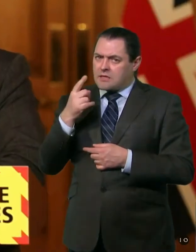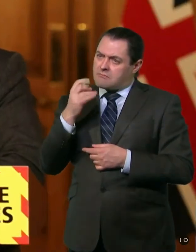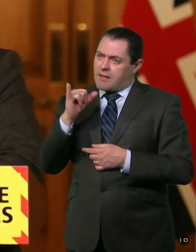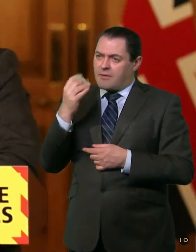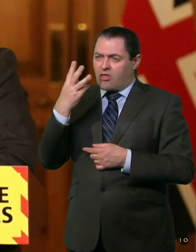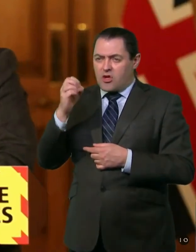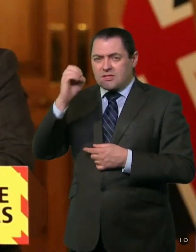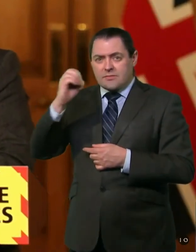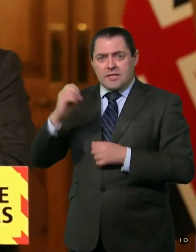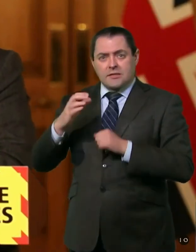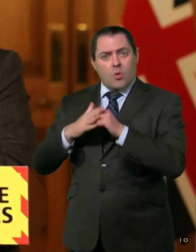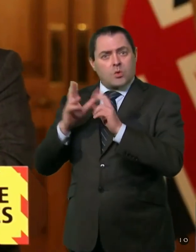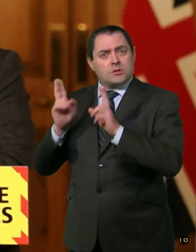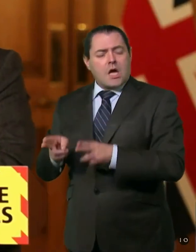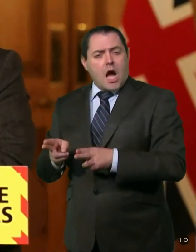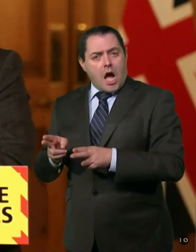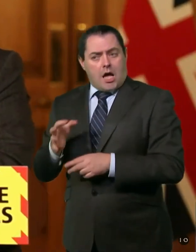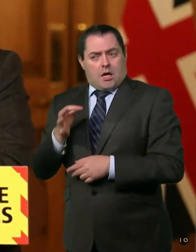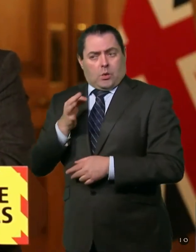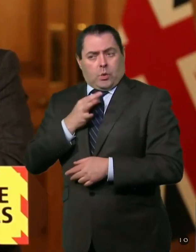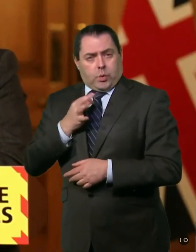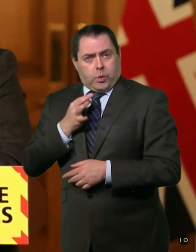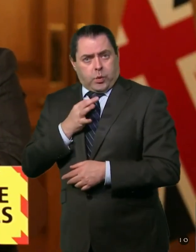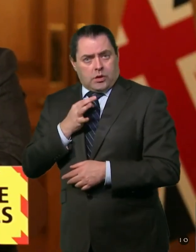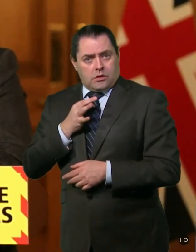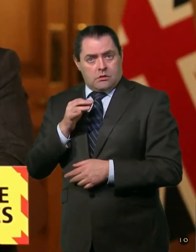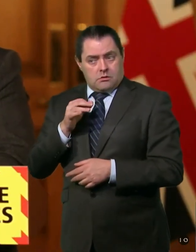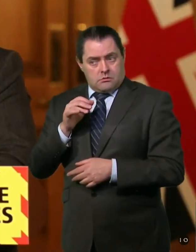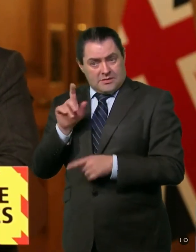Dominic, I've said what I've said about the